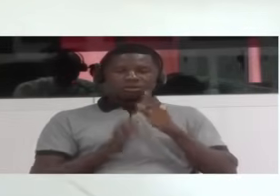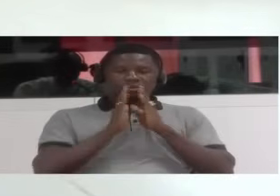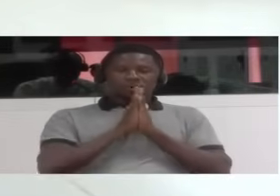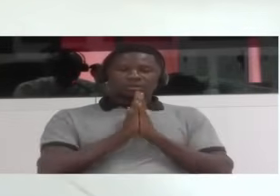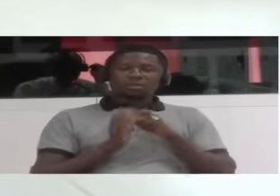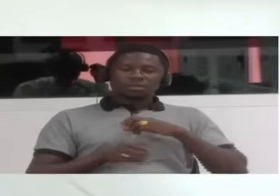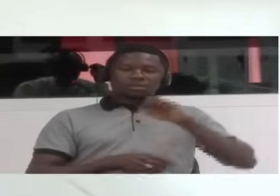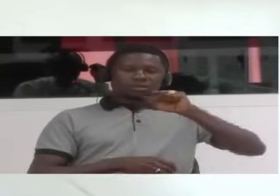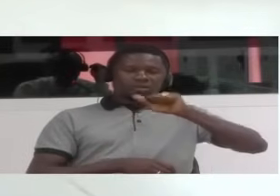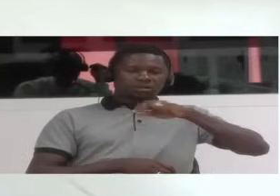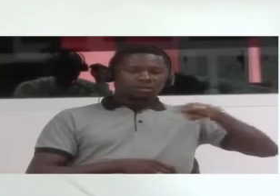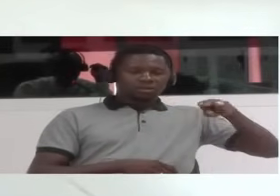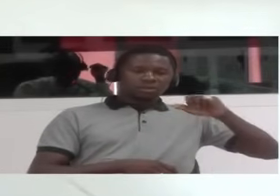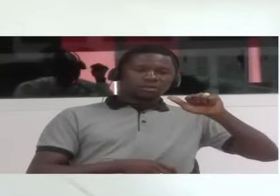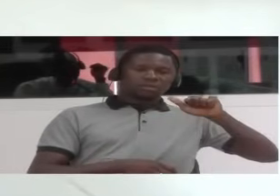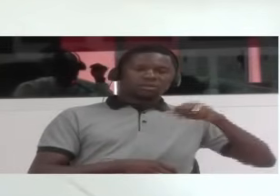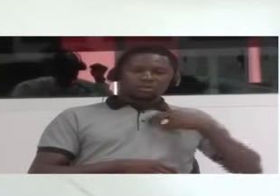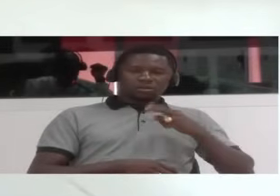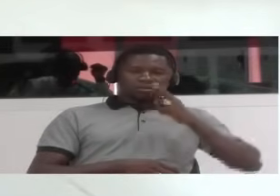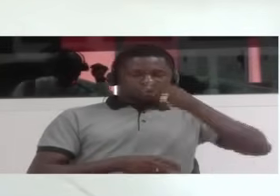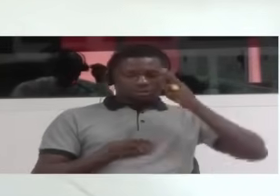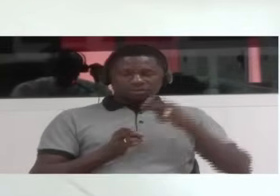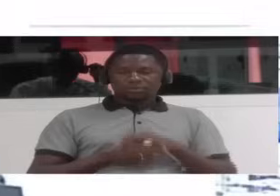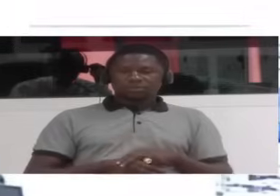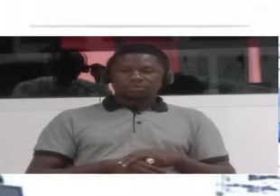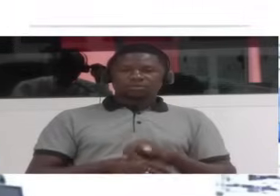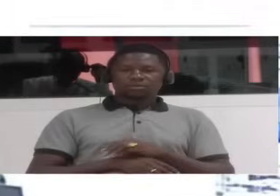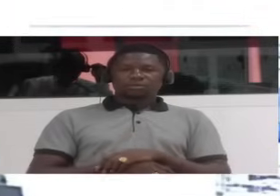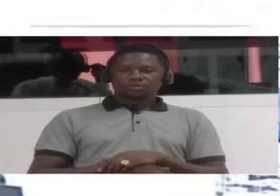Then Sanamanja has already released the shot and fired him.